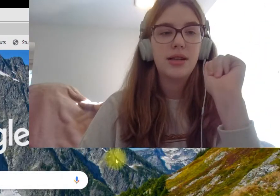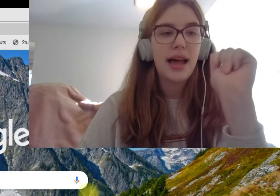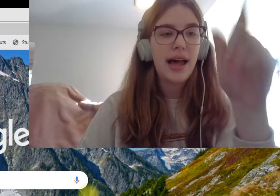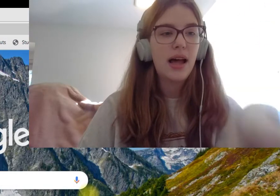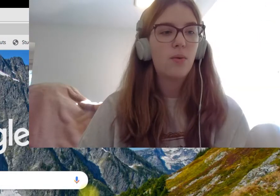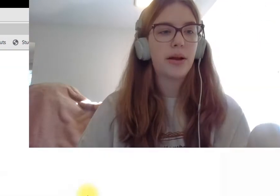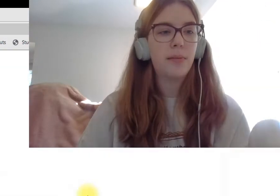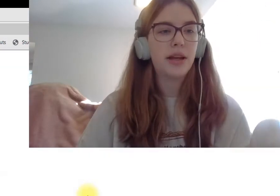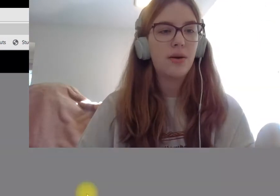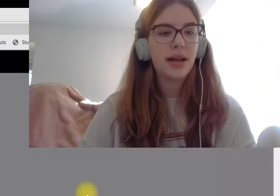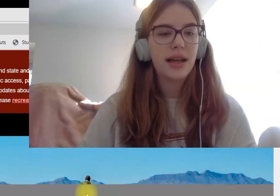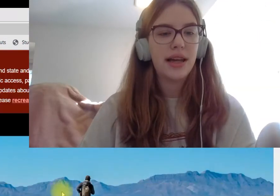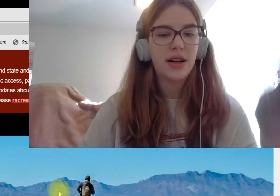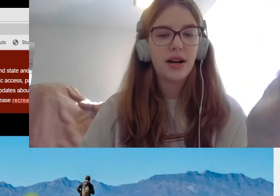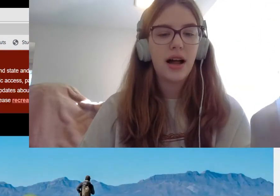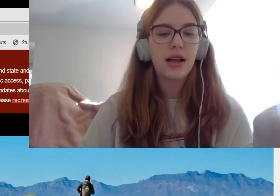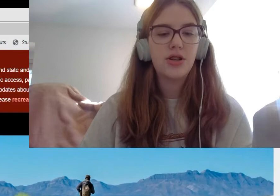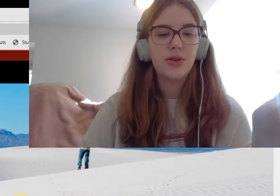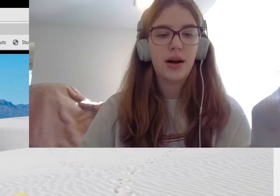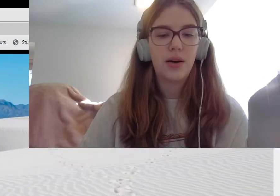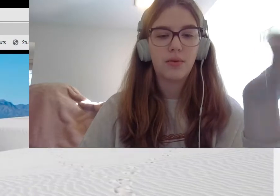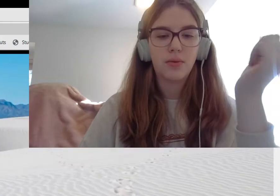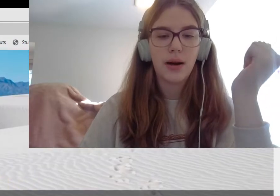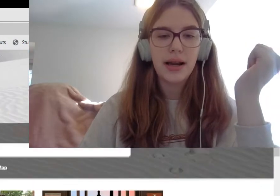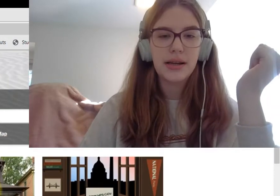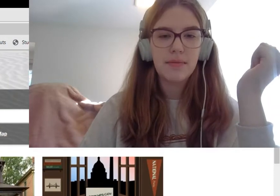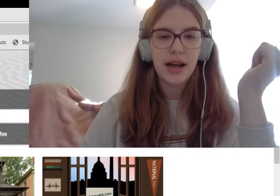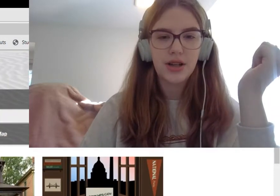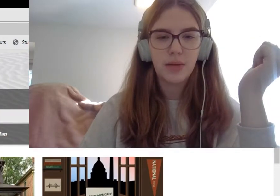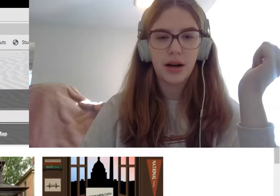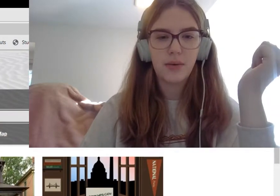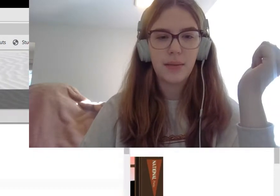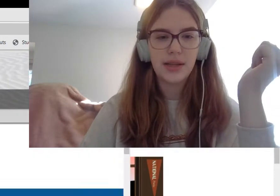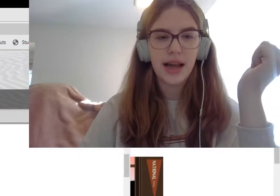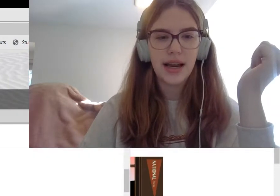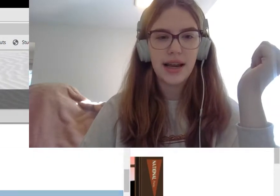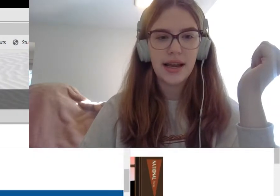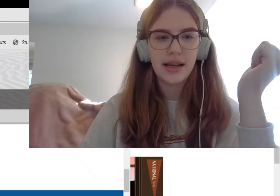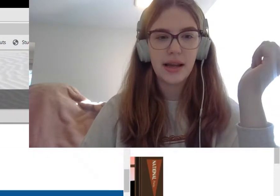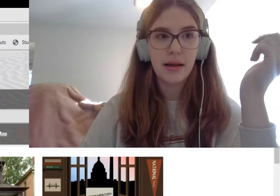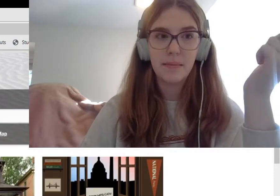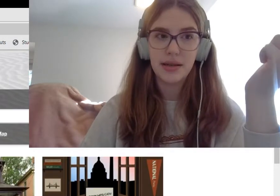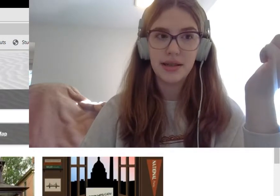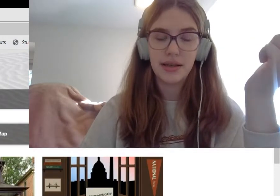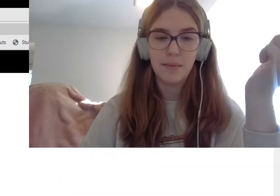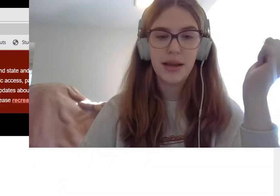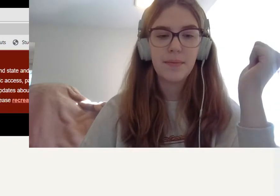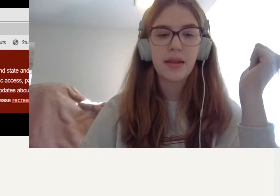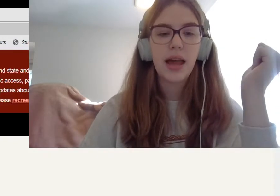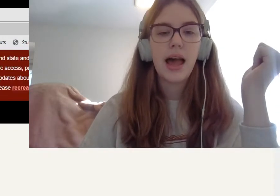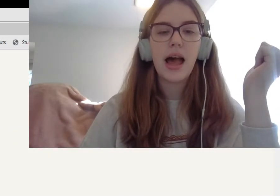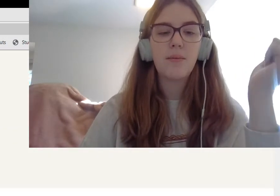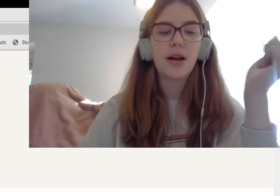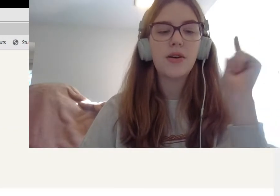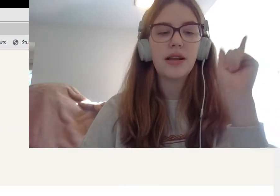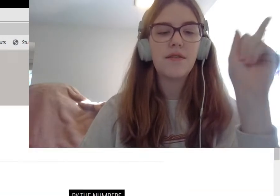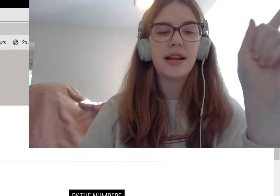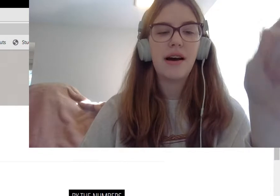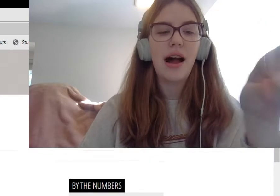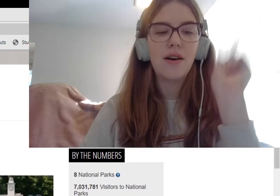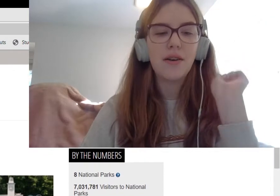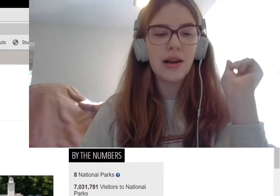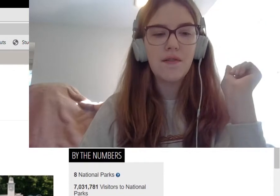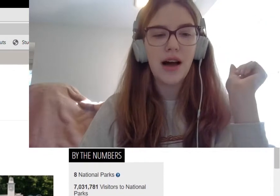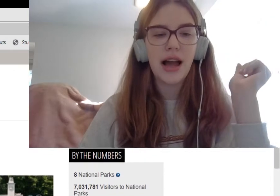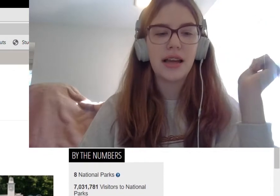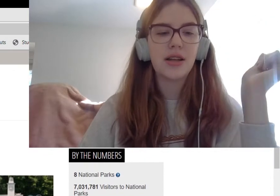So today we'll be going here to a random National Park website in Mississippi and we're going to